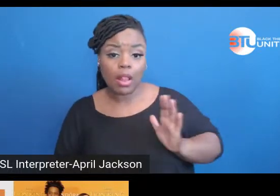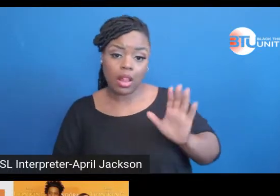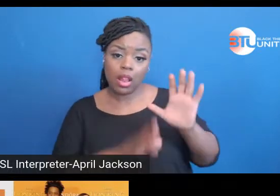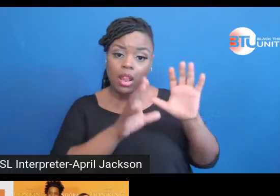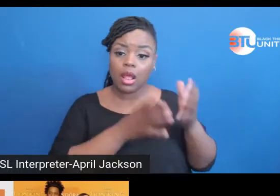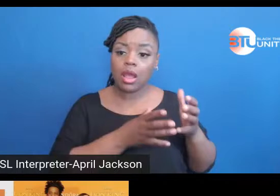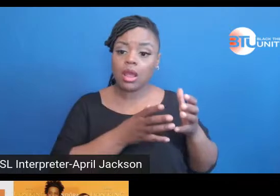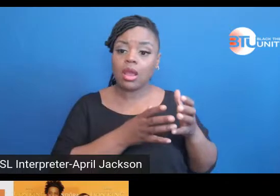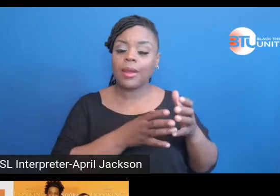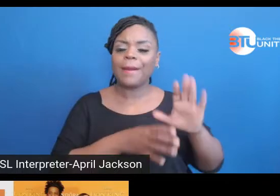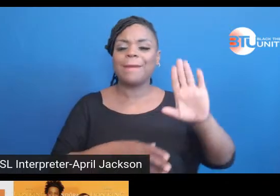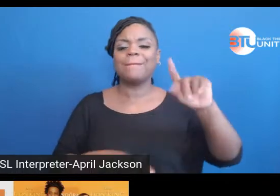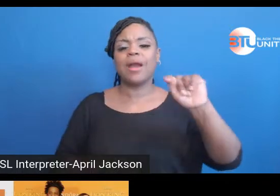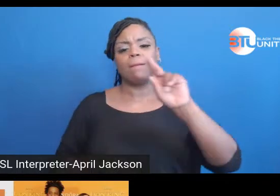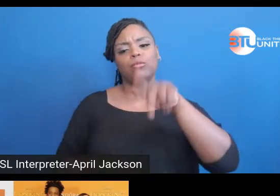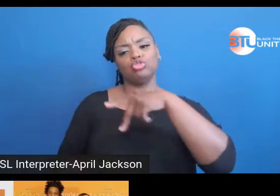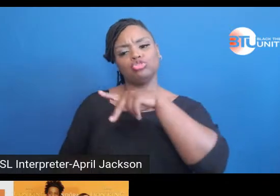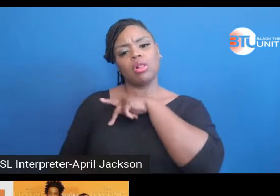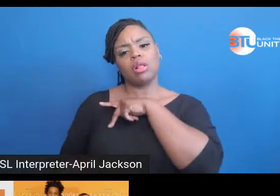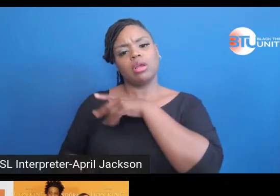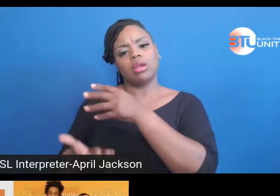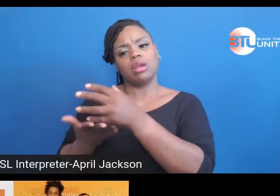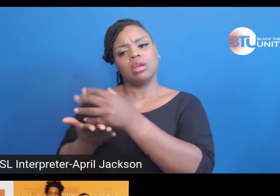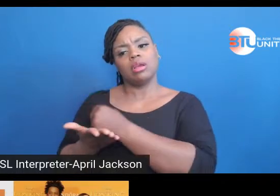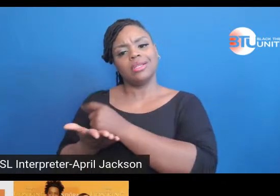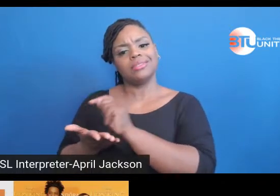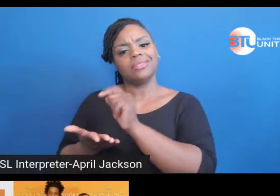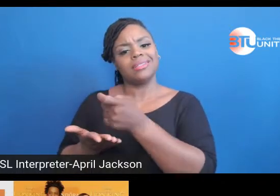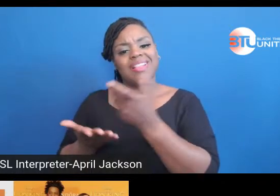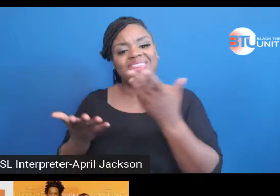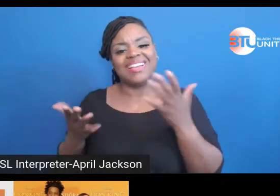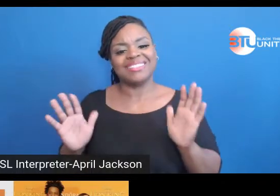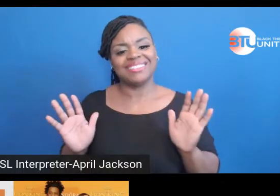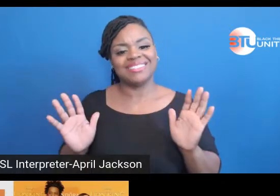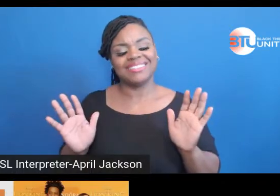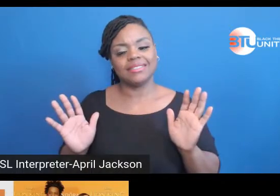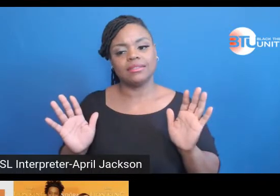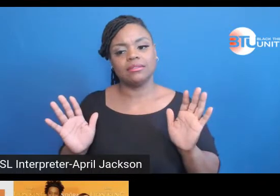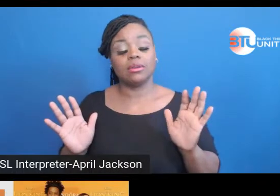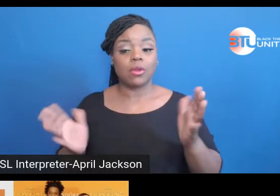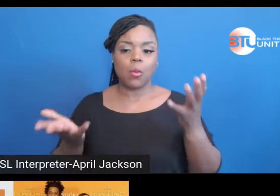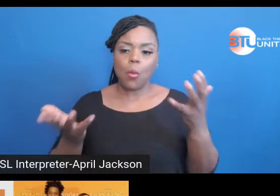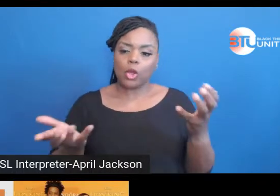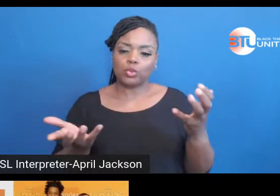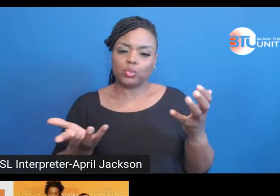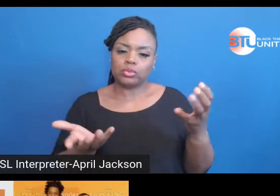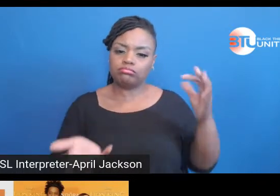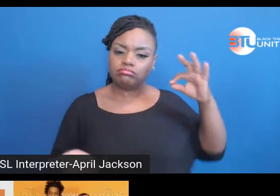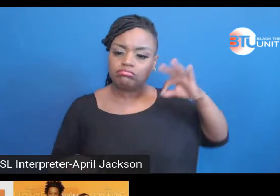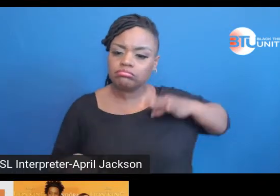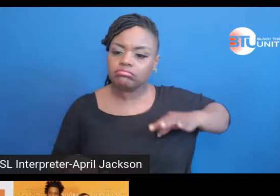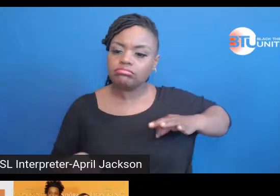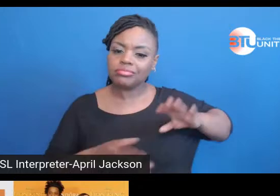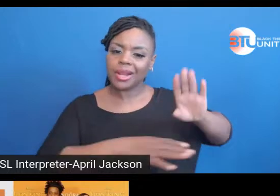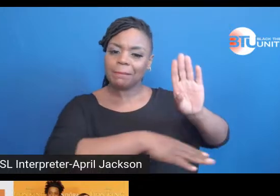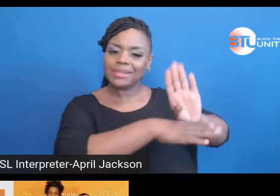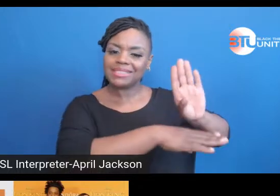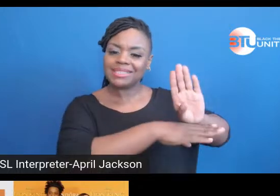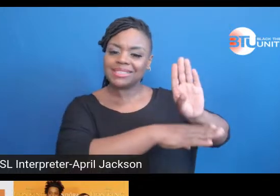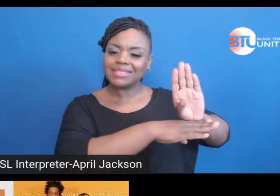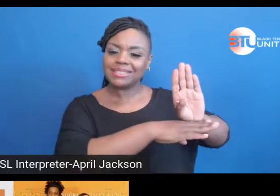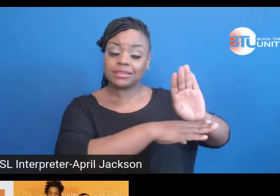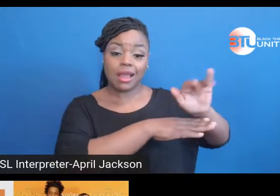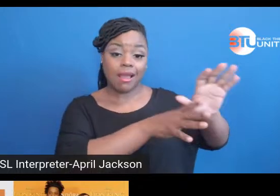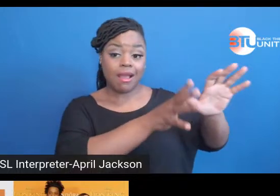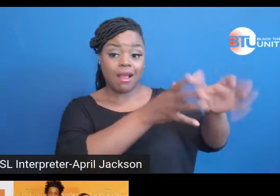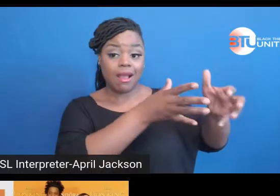income taxes, you're taxed for what you make, your portion of what you make out of the business. The entity itself is not taxed.